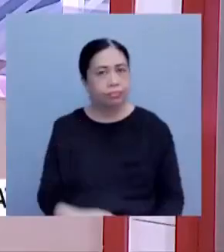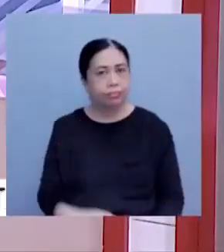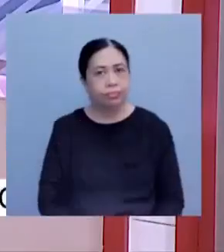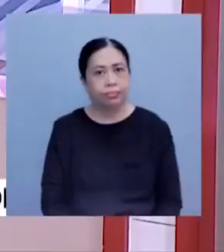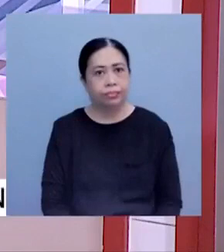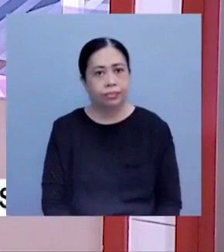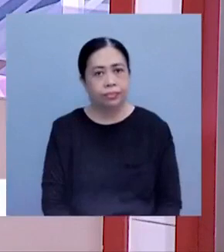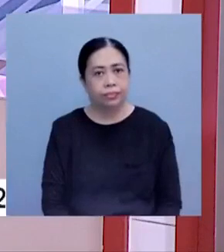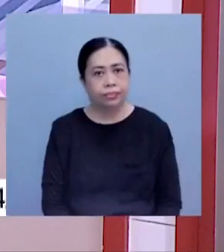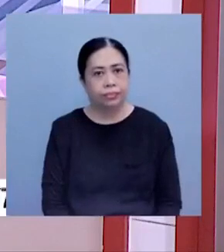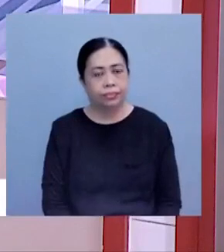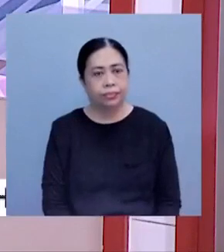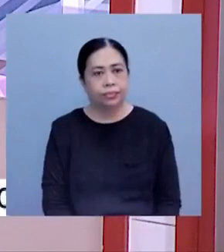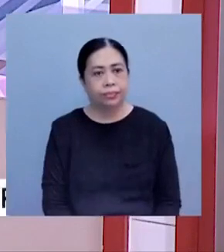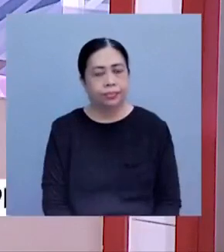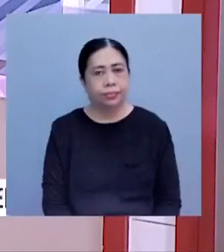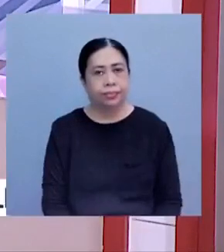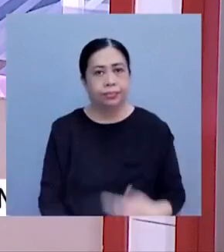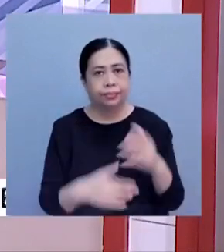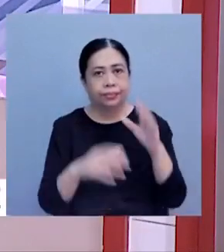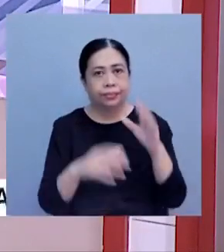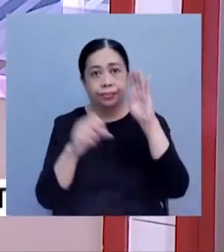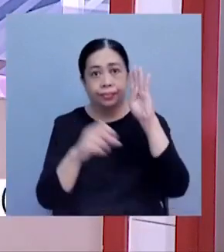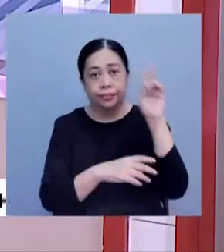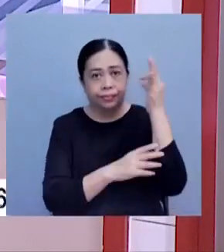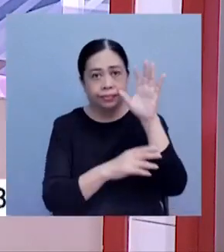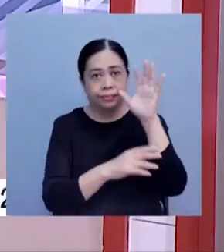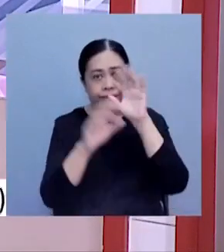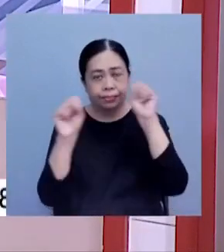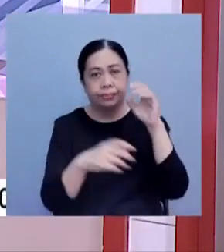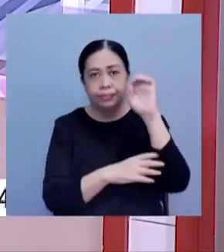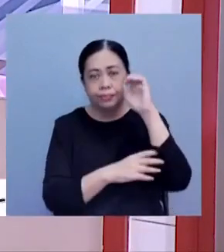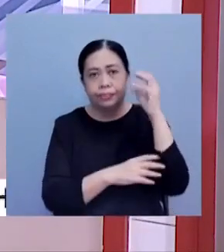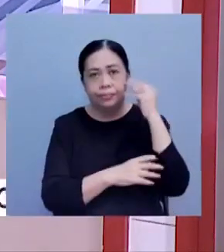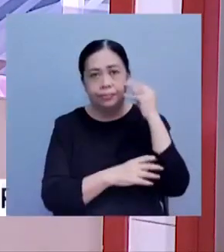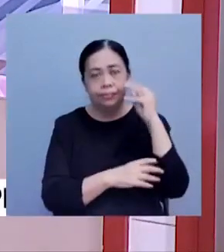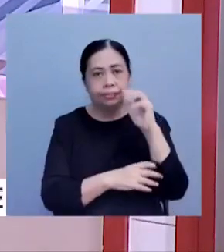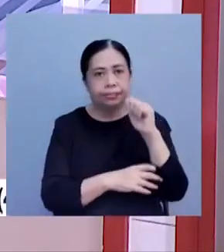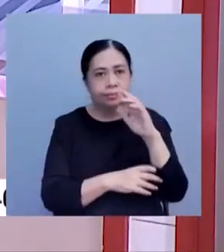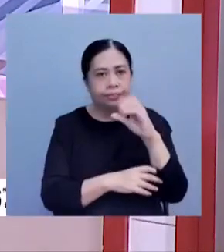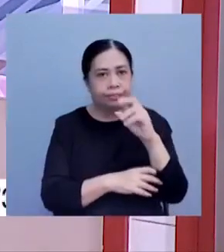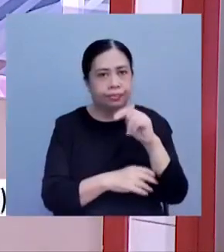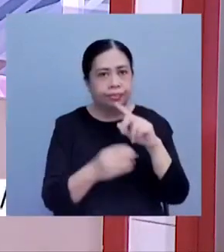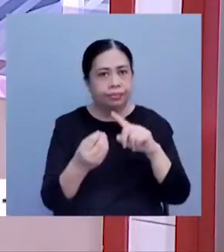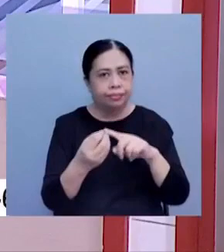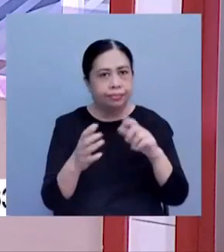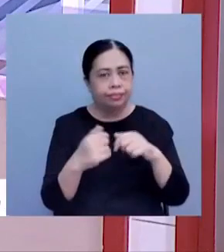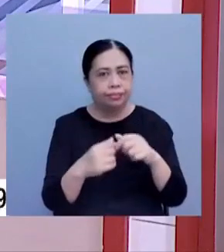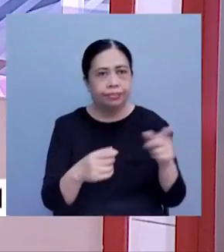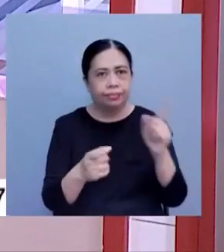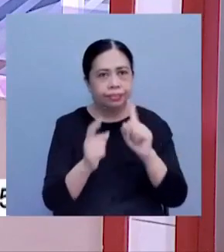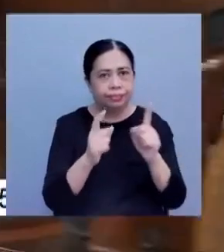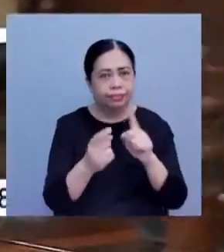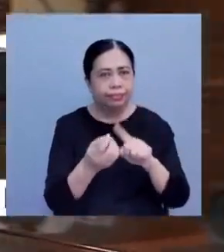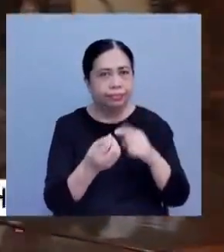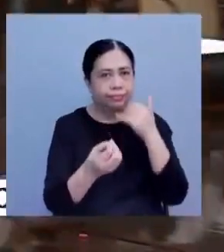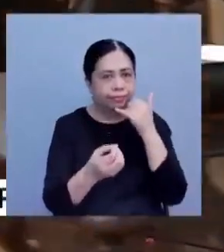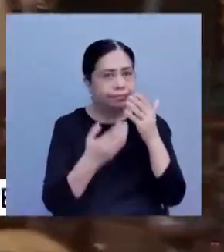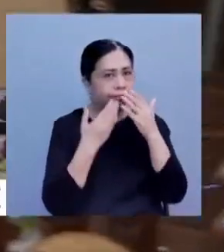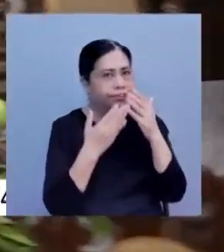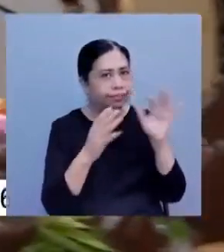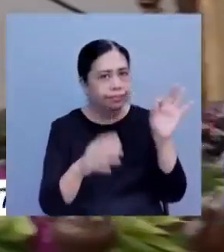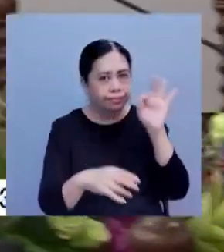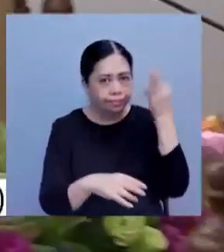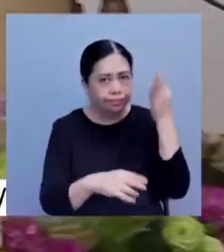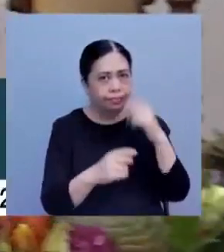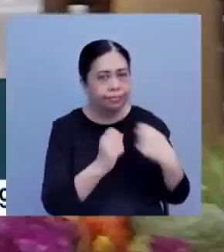President Marcos and French counterpart Emmanuel Macron tackled the West Philippine Sea issue over the phone. Marcos thanked France for